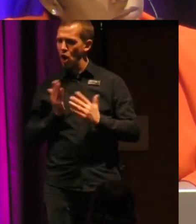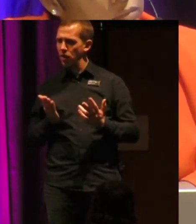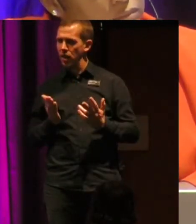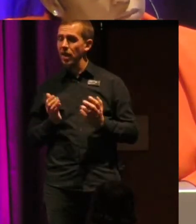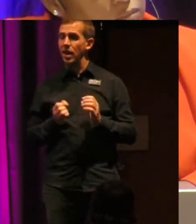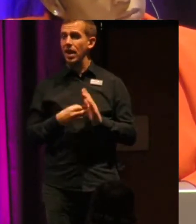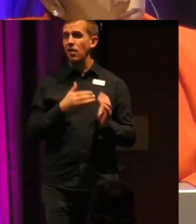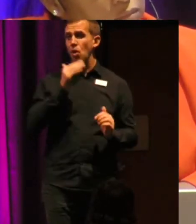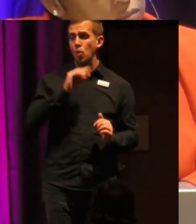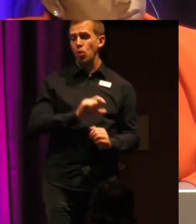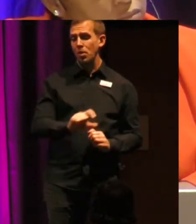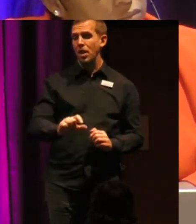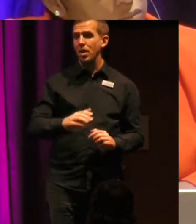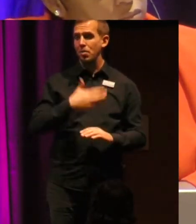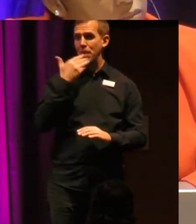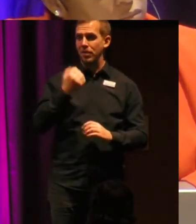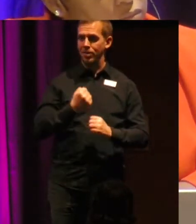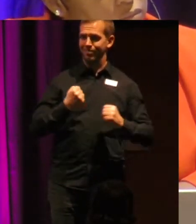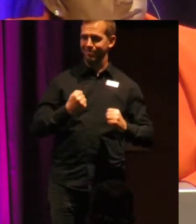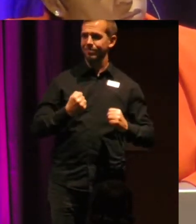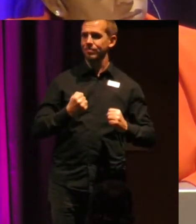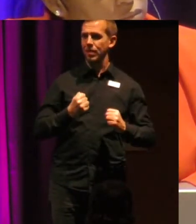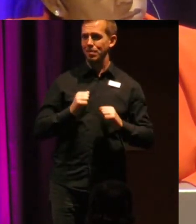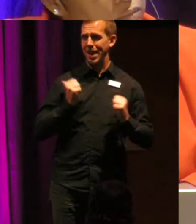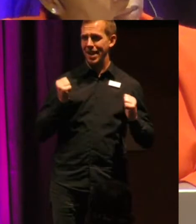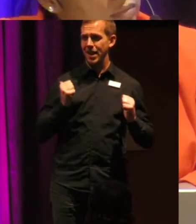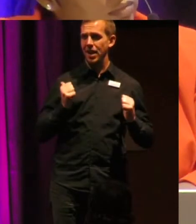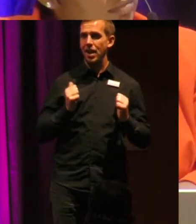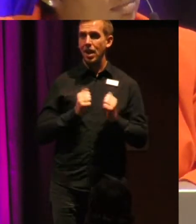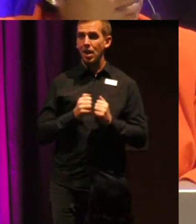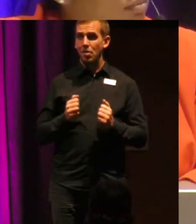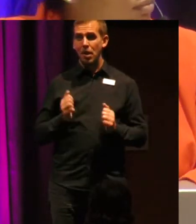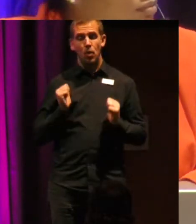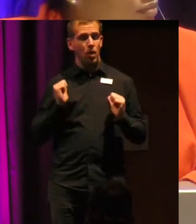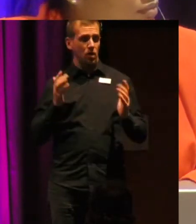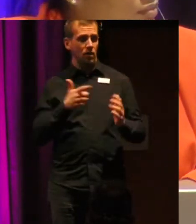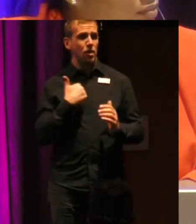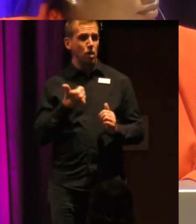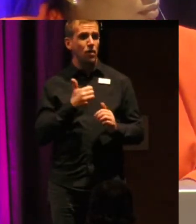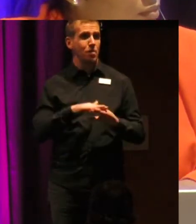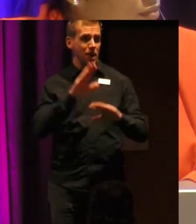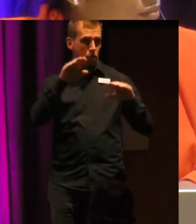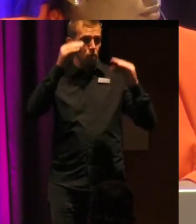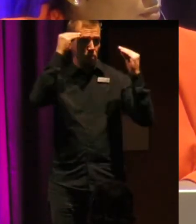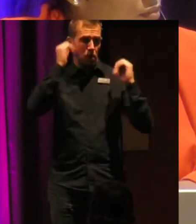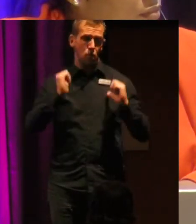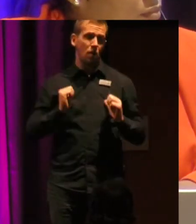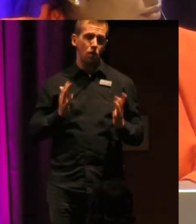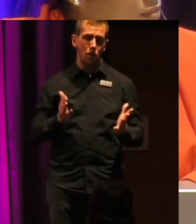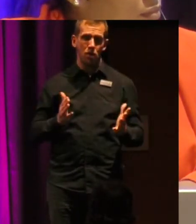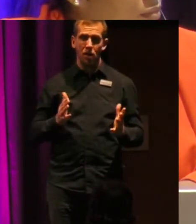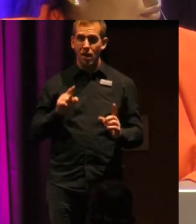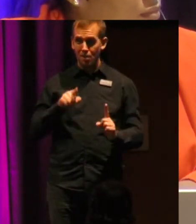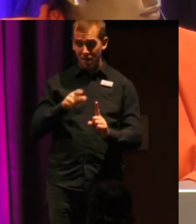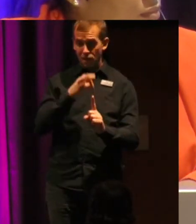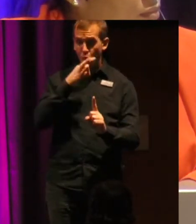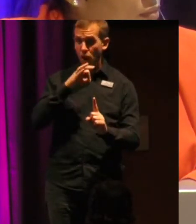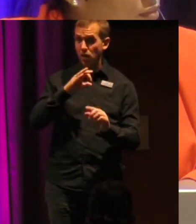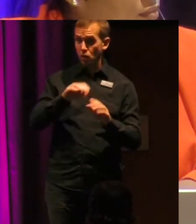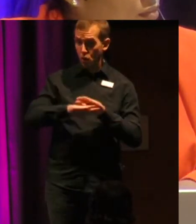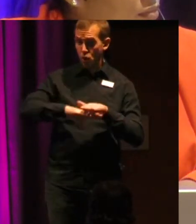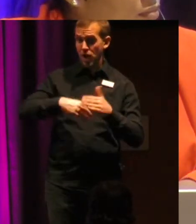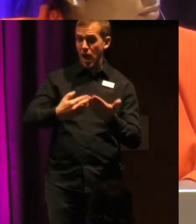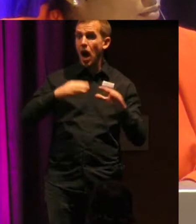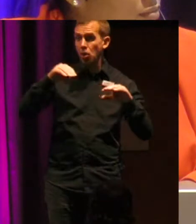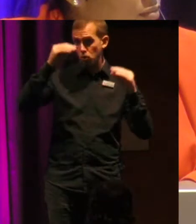young people are much better. But education, everyone, we need more education. This is about education. To